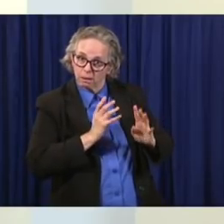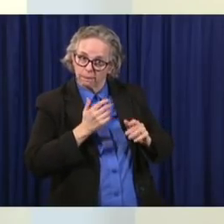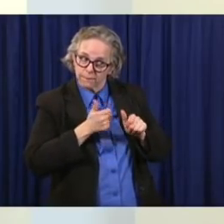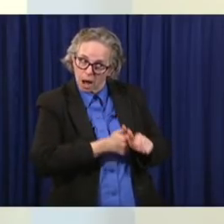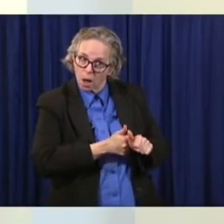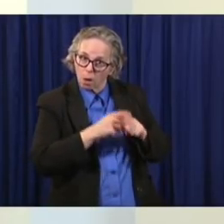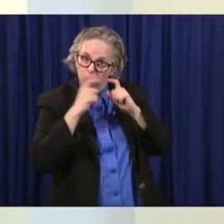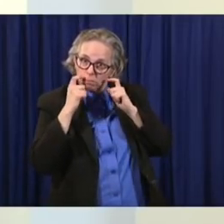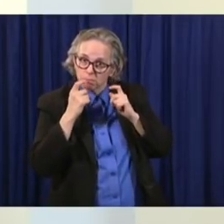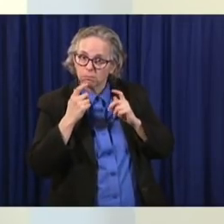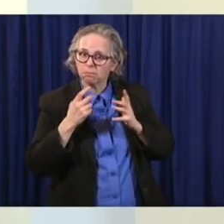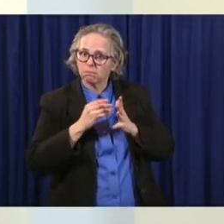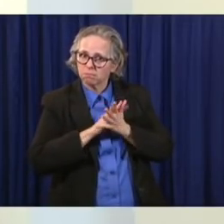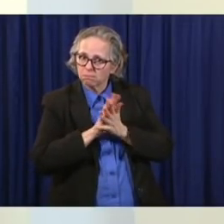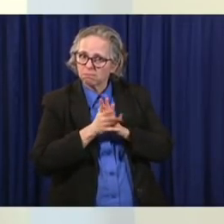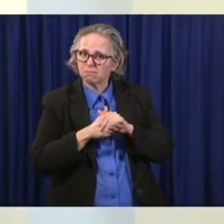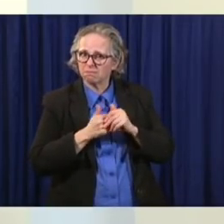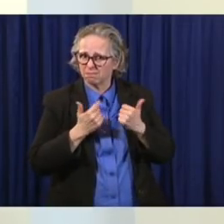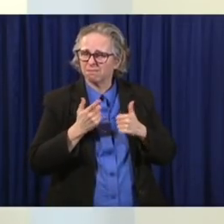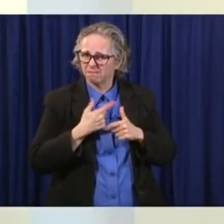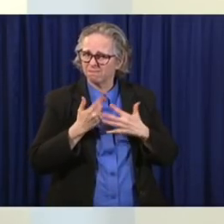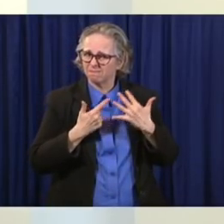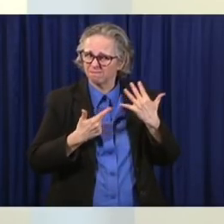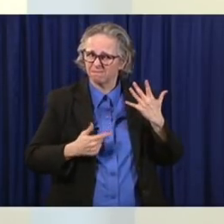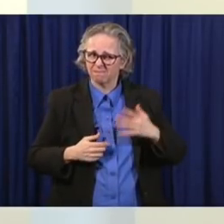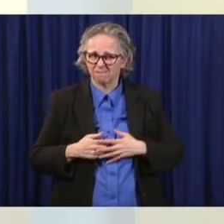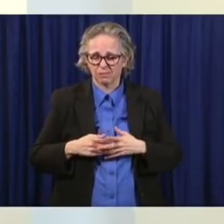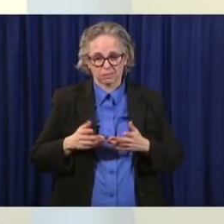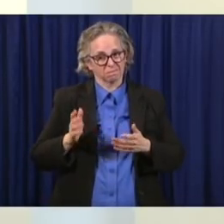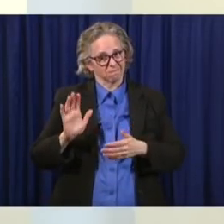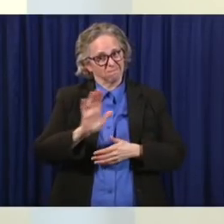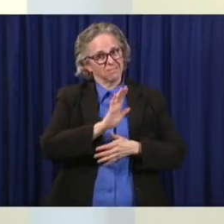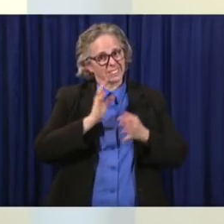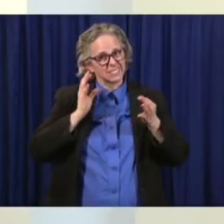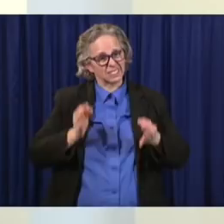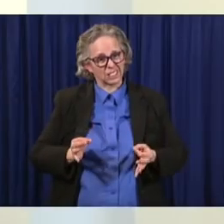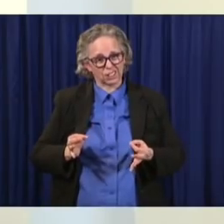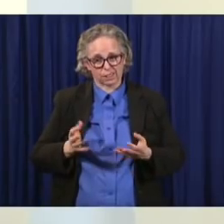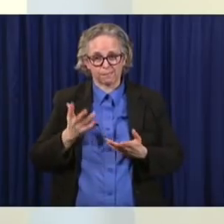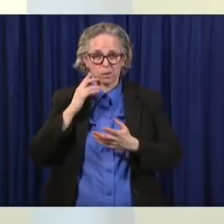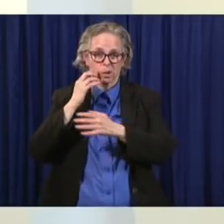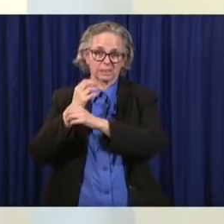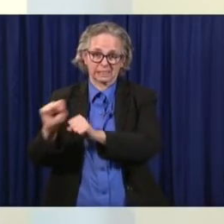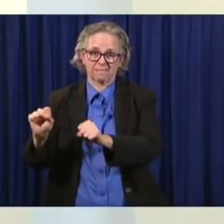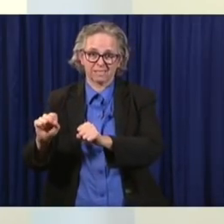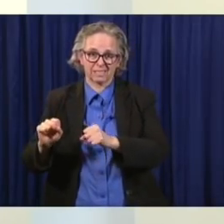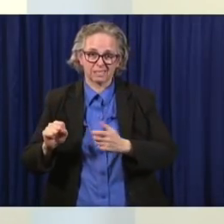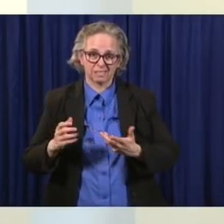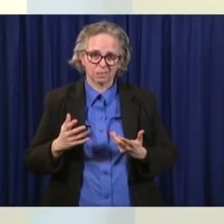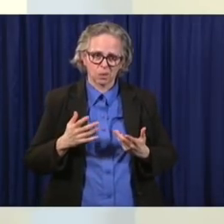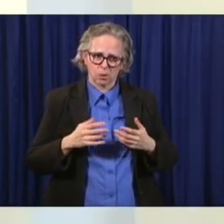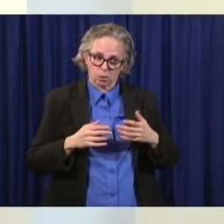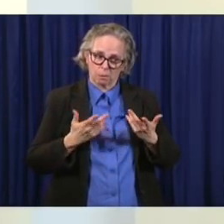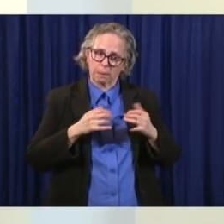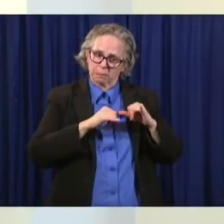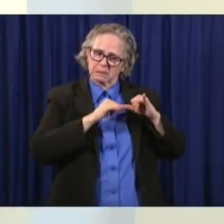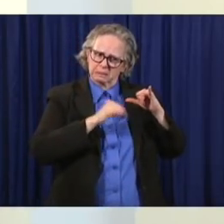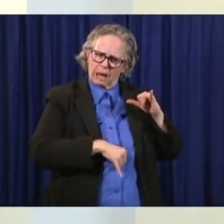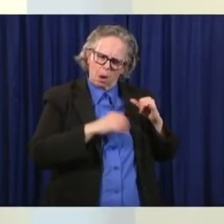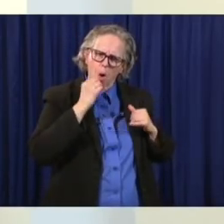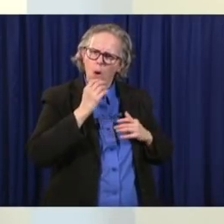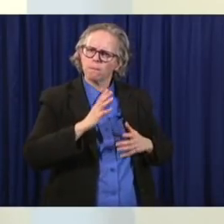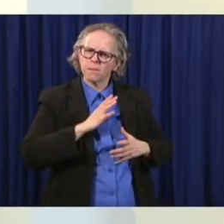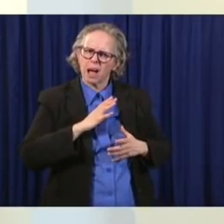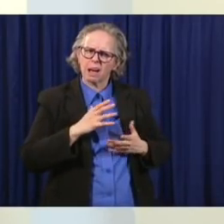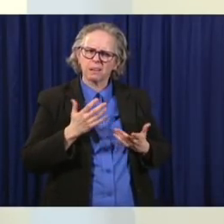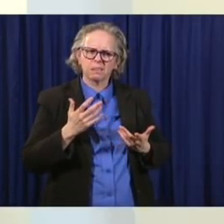want to do the basics of staying home a lot. We still want to be living in these tribes a little bit. This isn't a wide